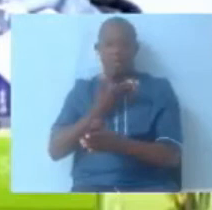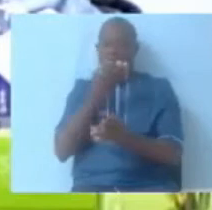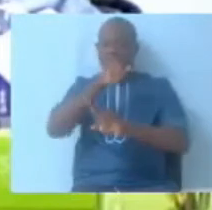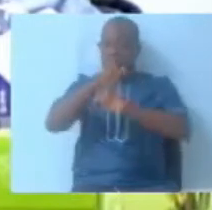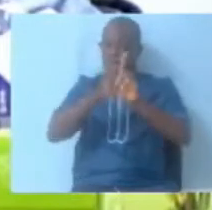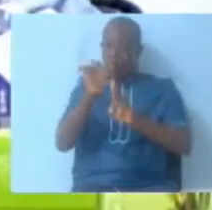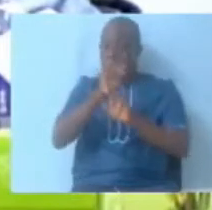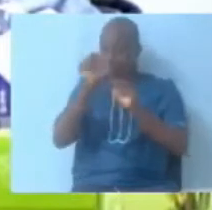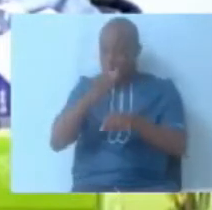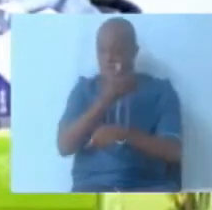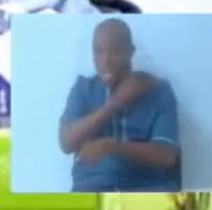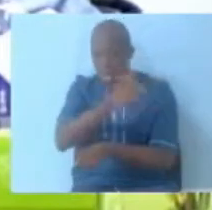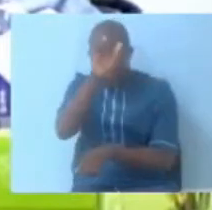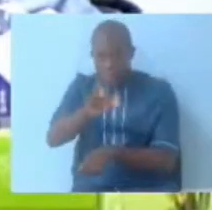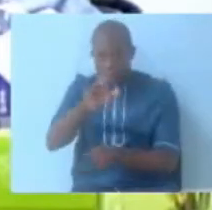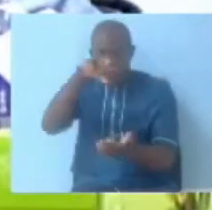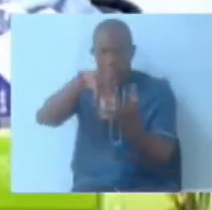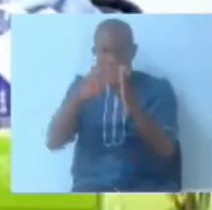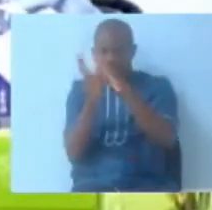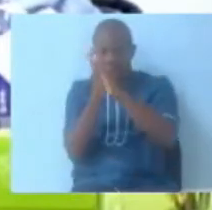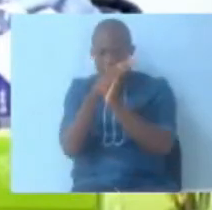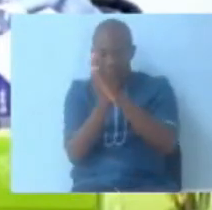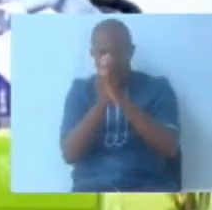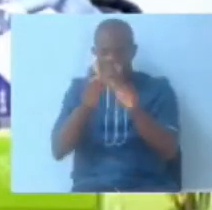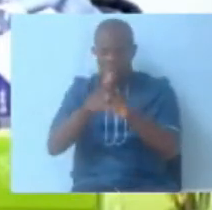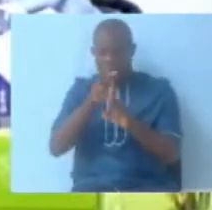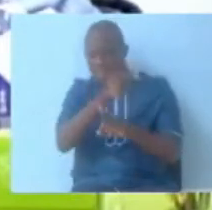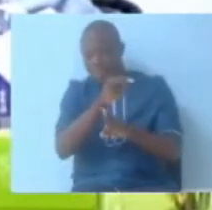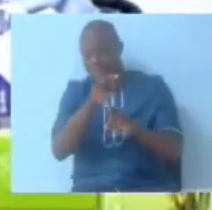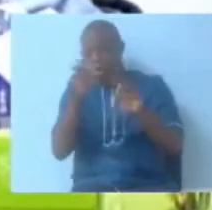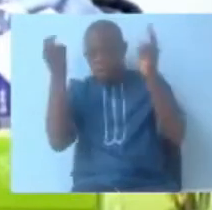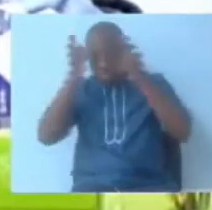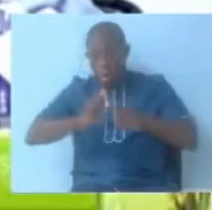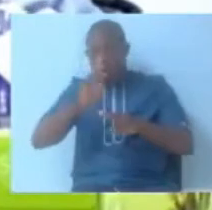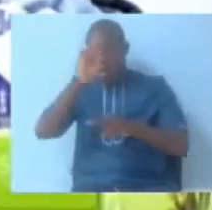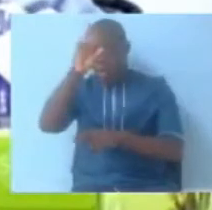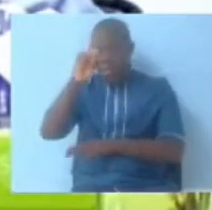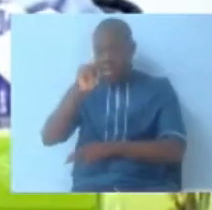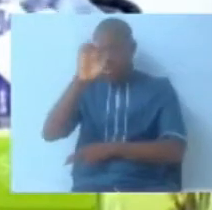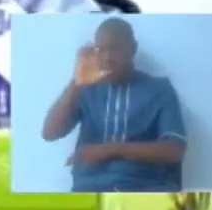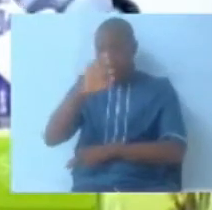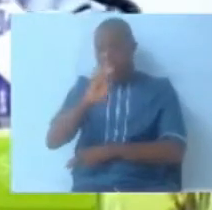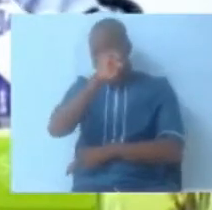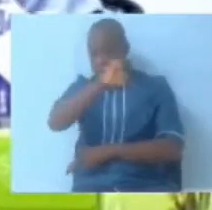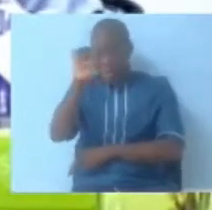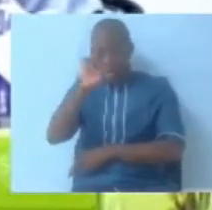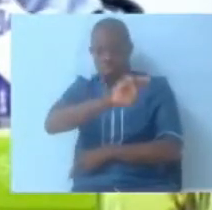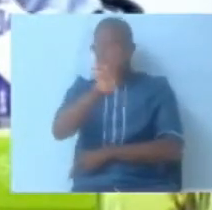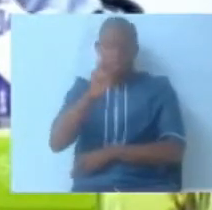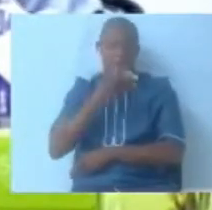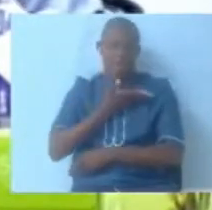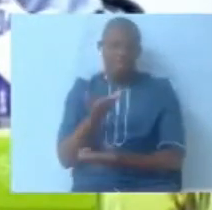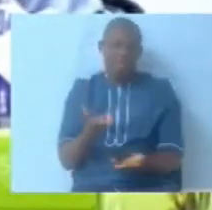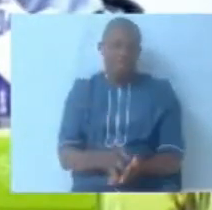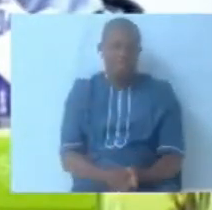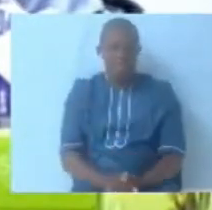wolem nyinti ko nakum nyinin karo fon koto molete yemen jabiteng katu tembo wo decree wolu bankola loi sartu